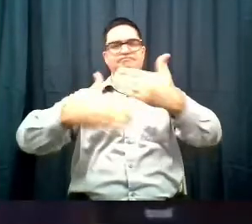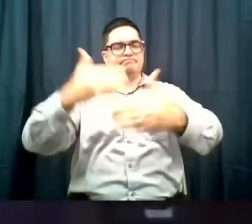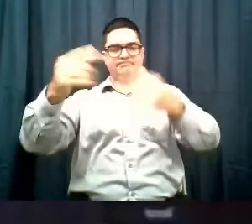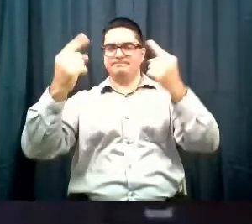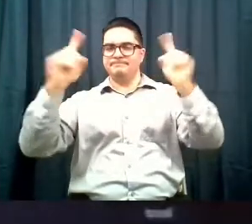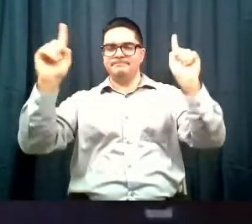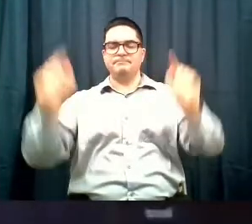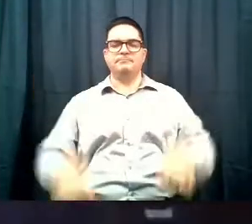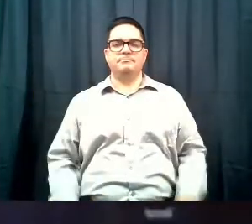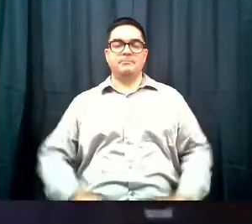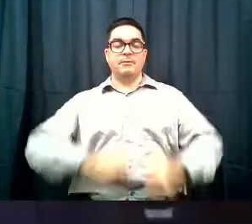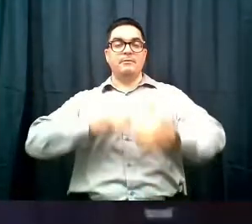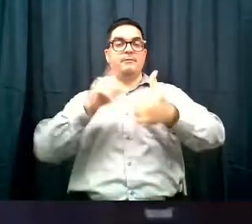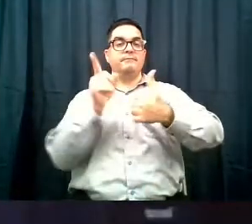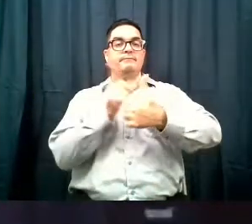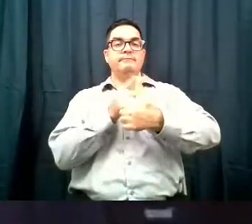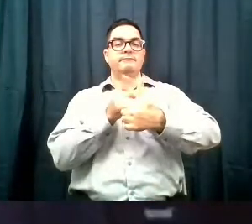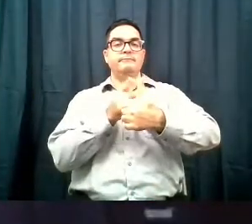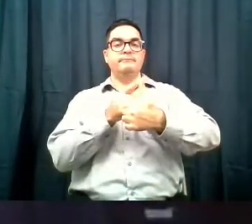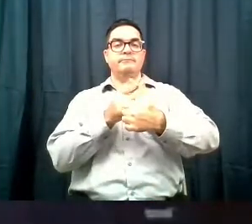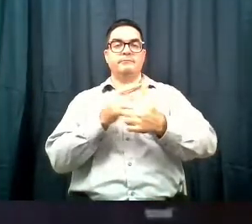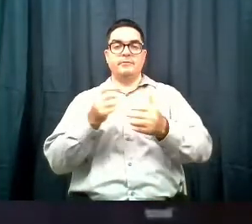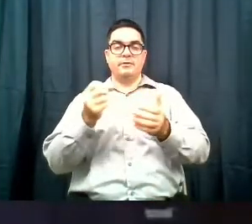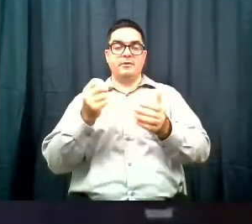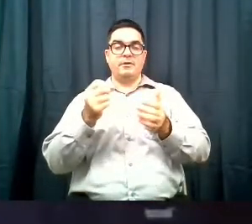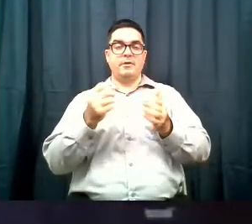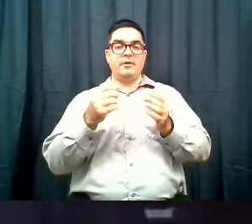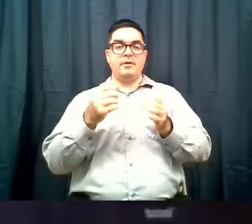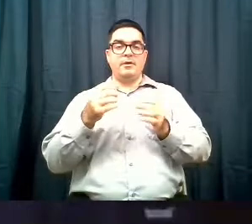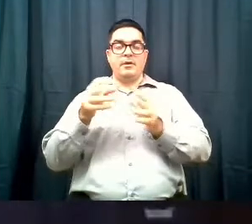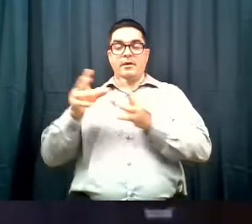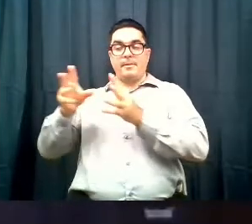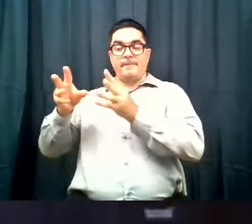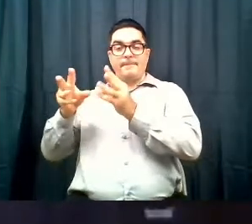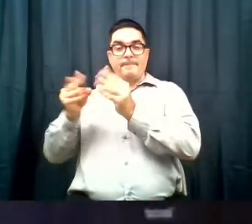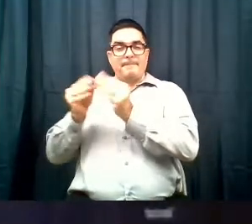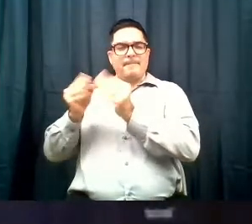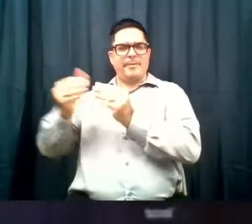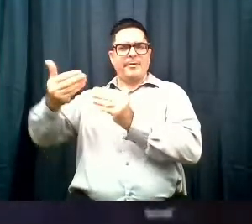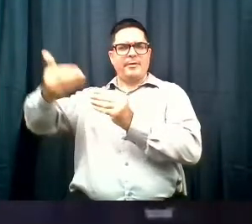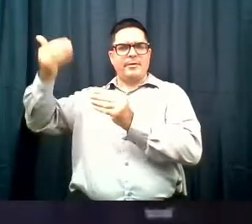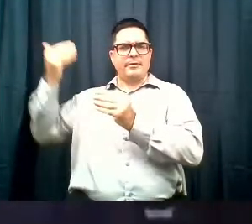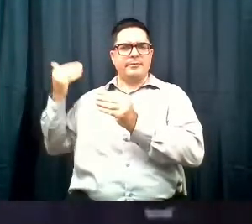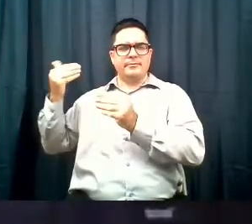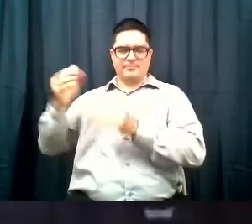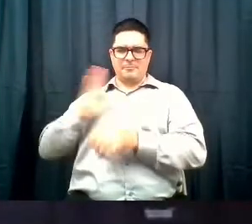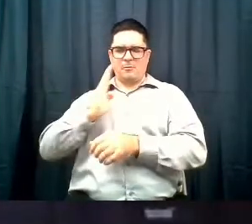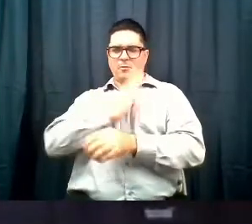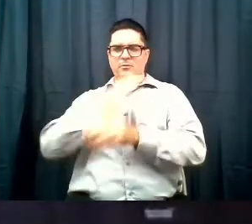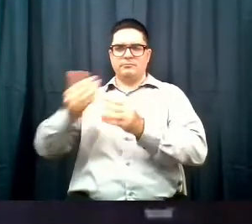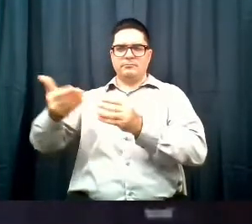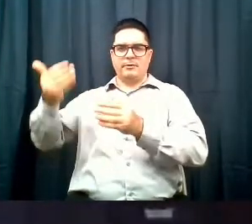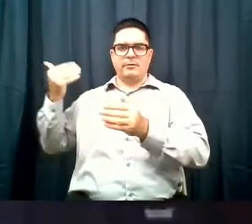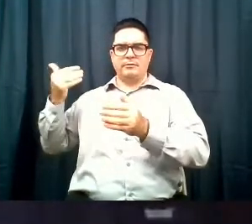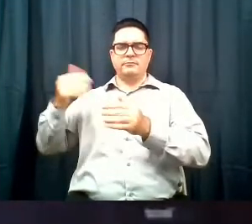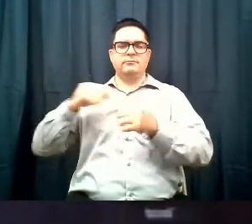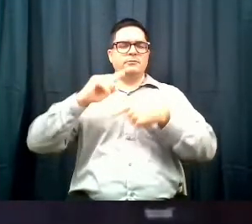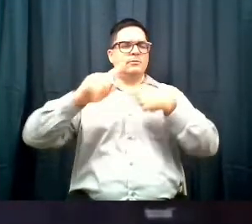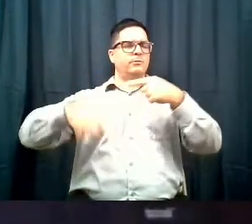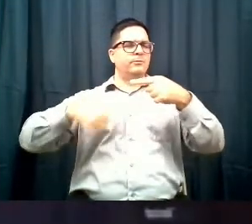need to do is to approve the minutes from the board's last board meeting, which was held on October